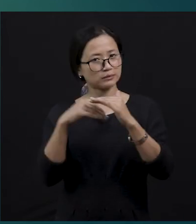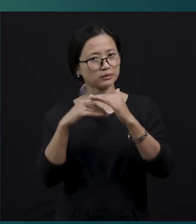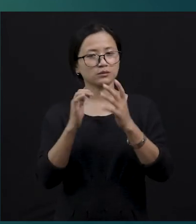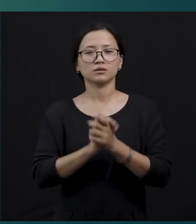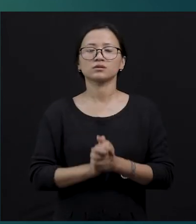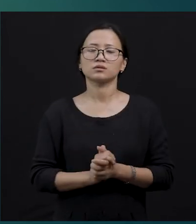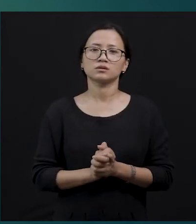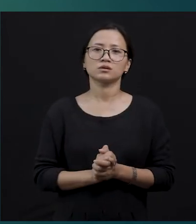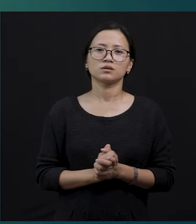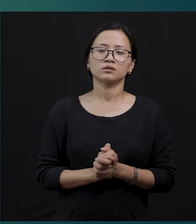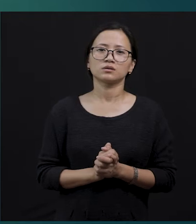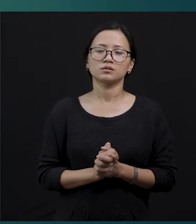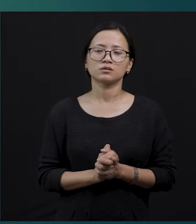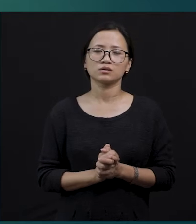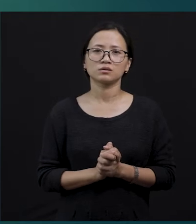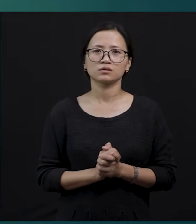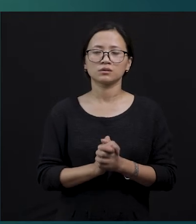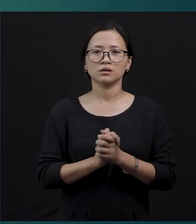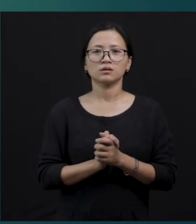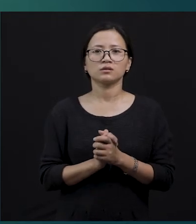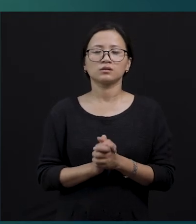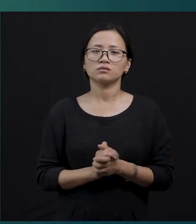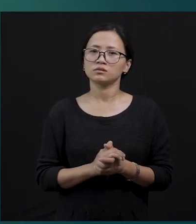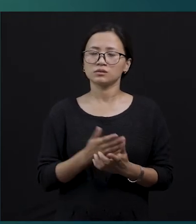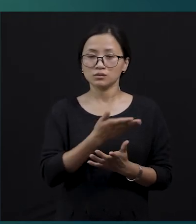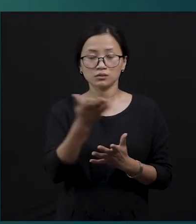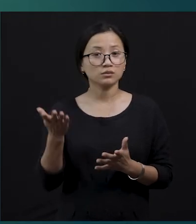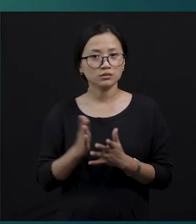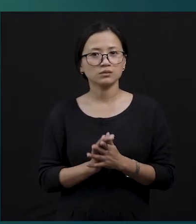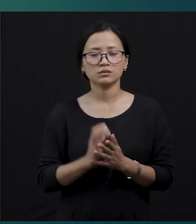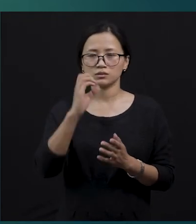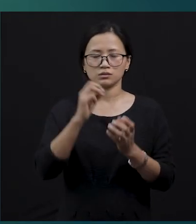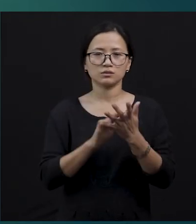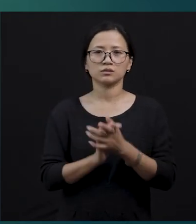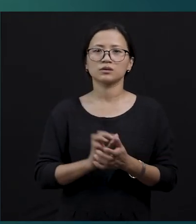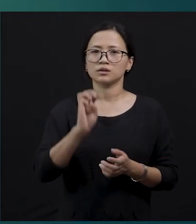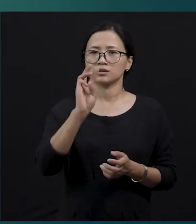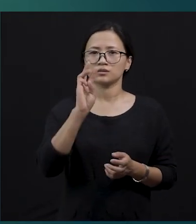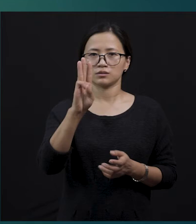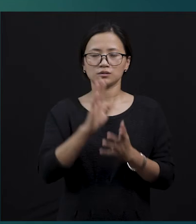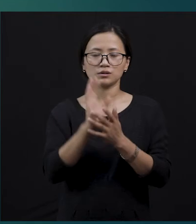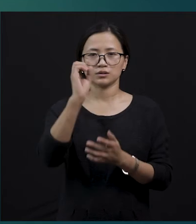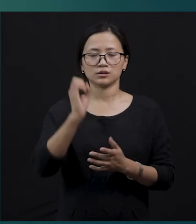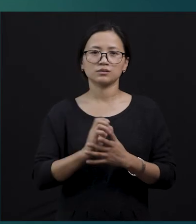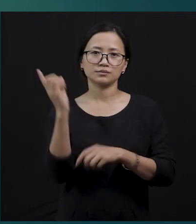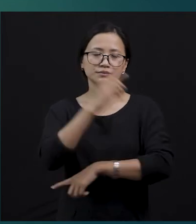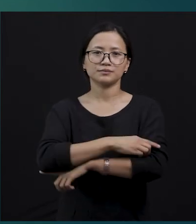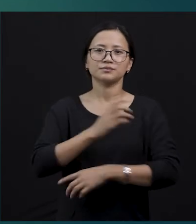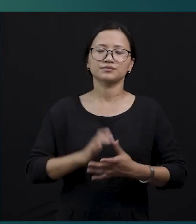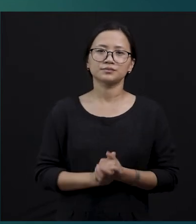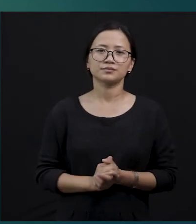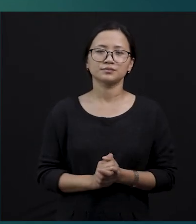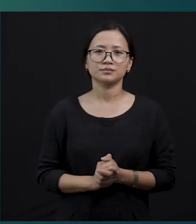portion, right, the depth part of both the knuckles, you will consider as 30 days, right?